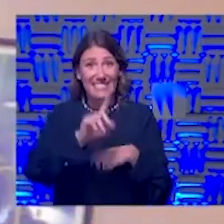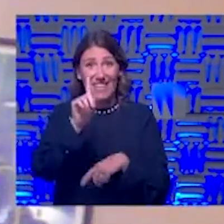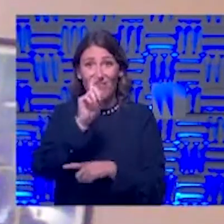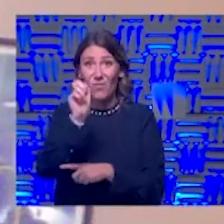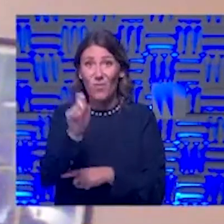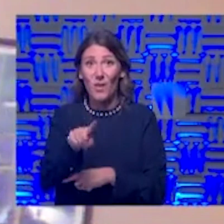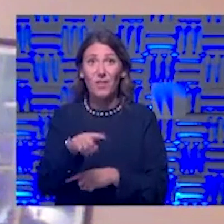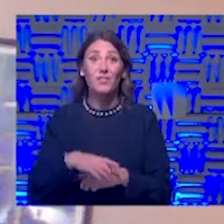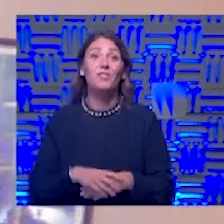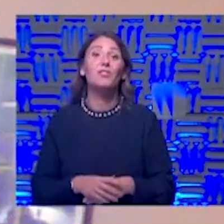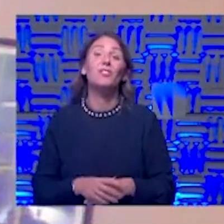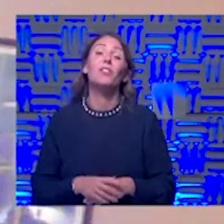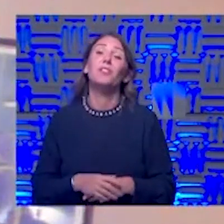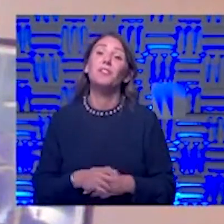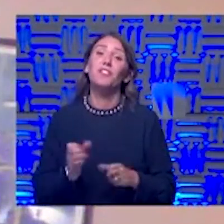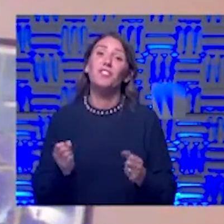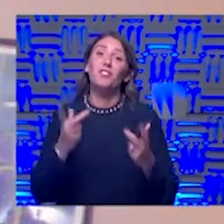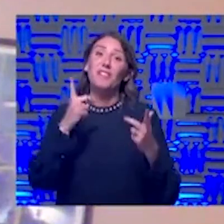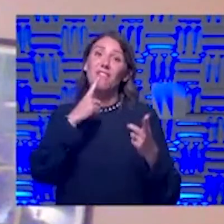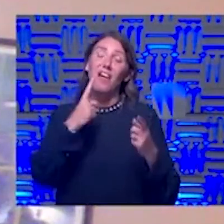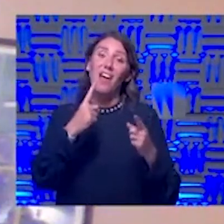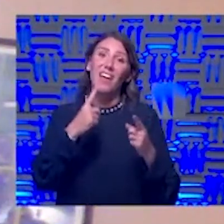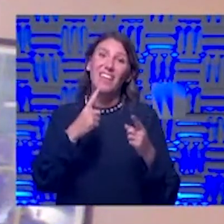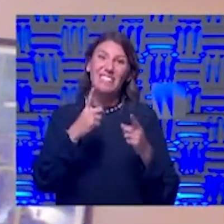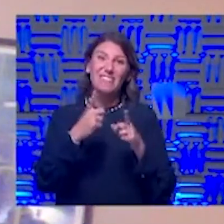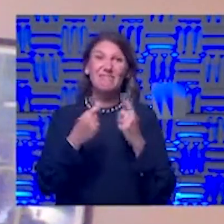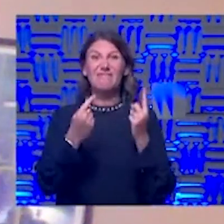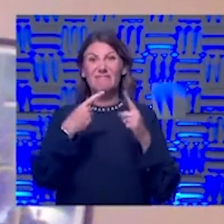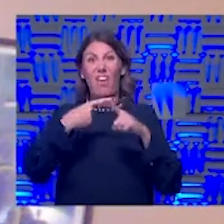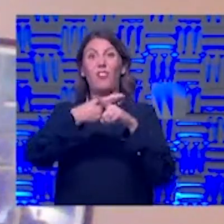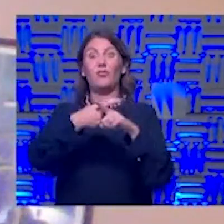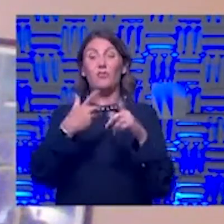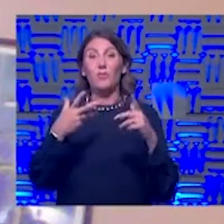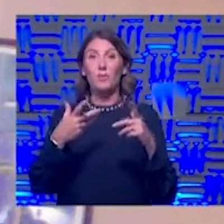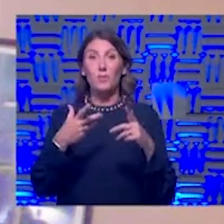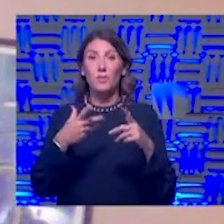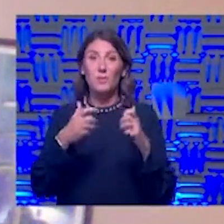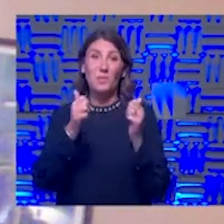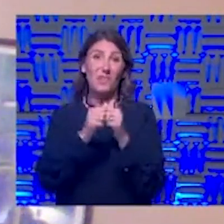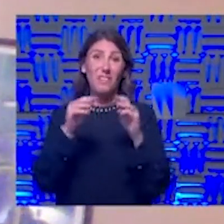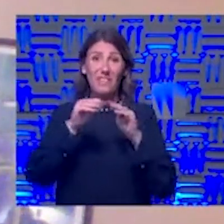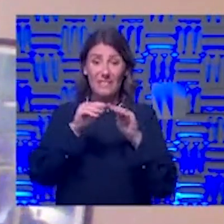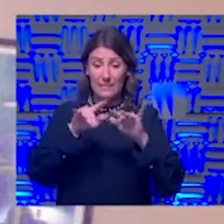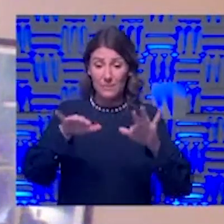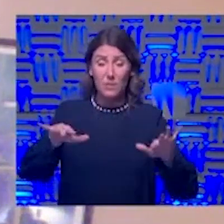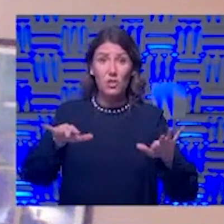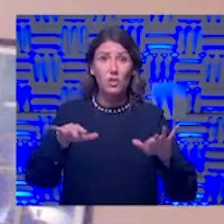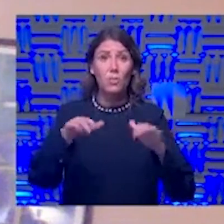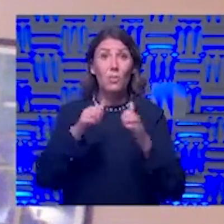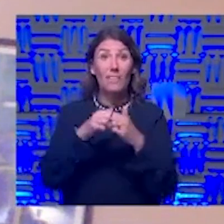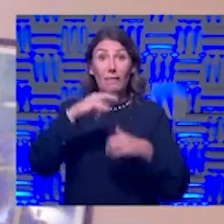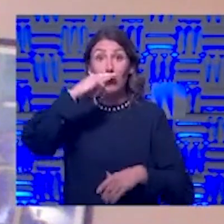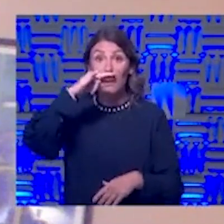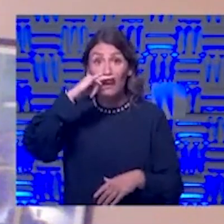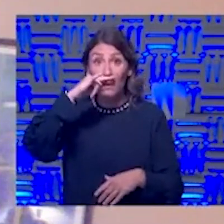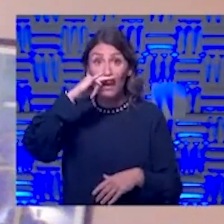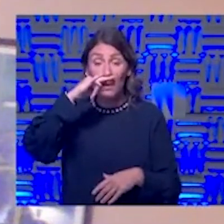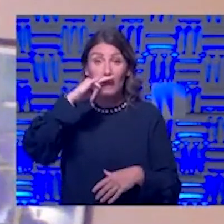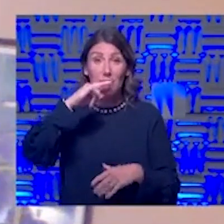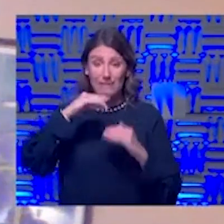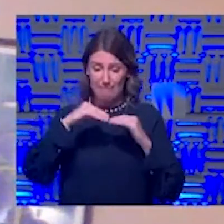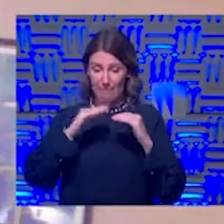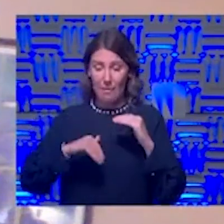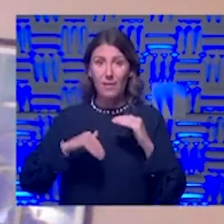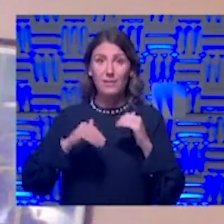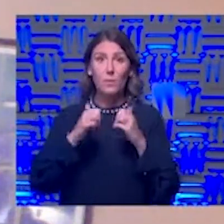think there's still a lot of controversy. We know that transmission among kids is substantially less than among adults,